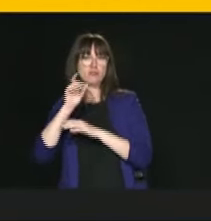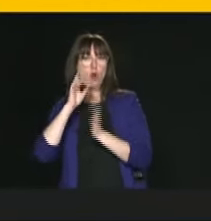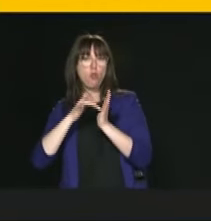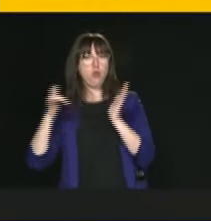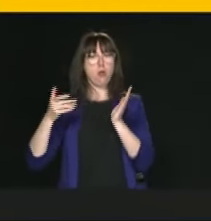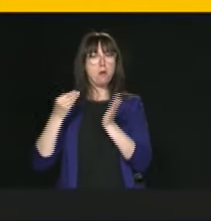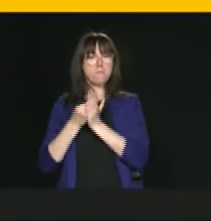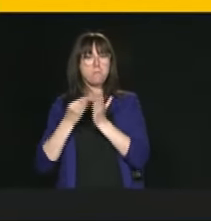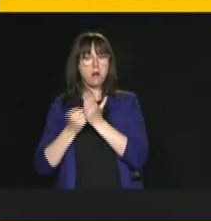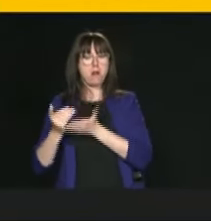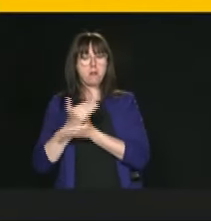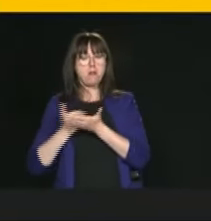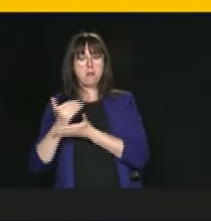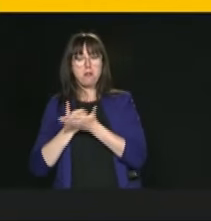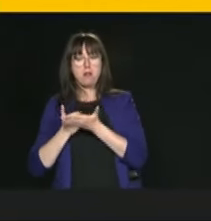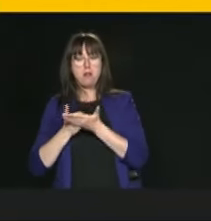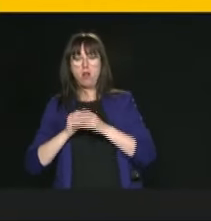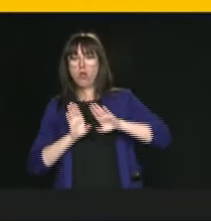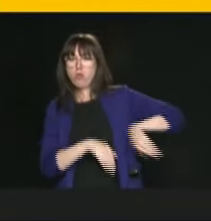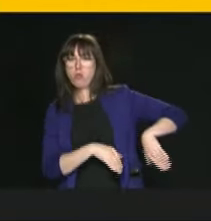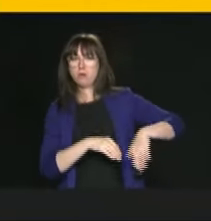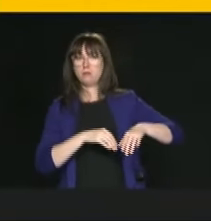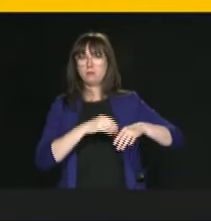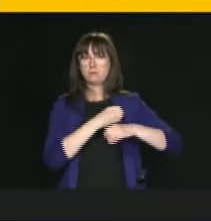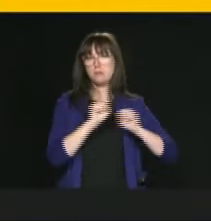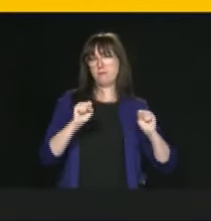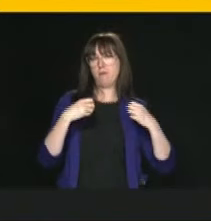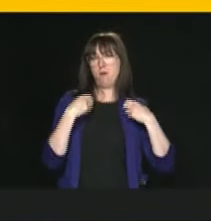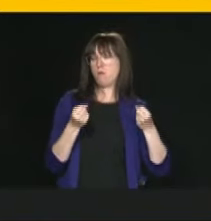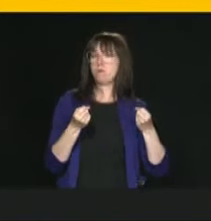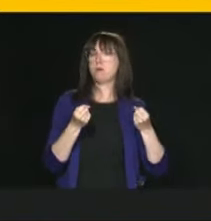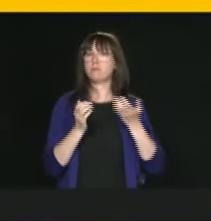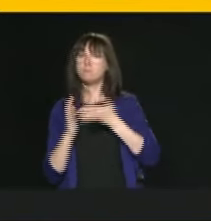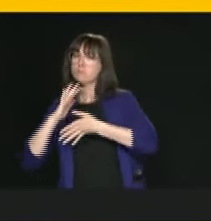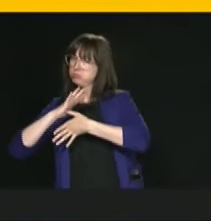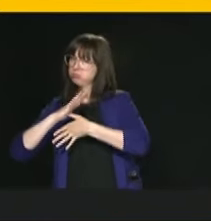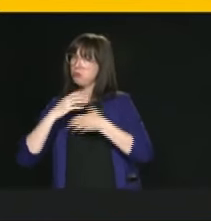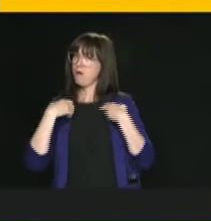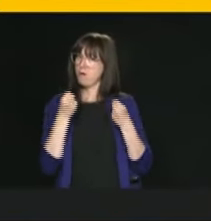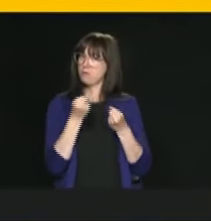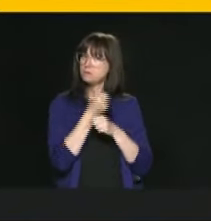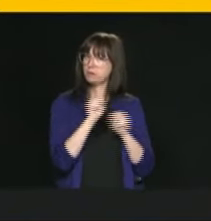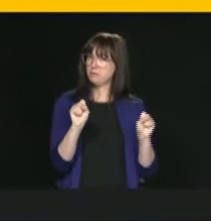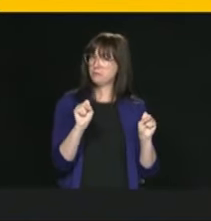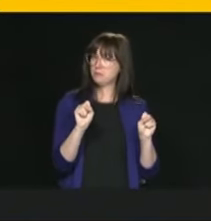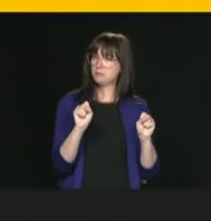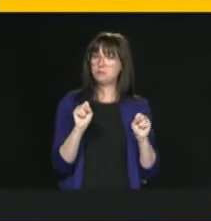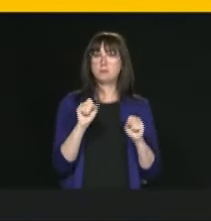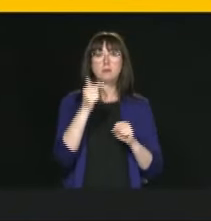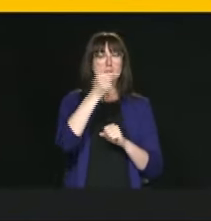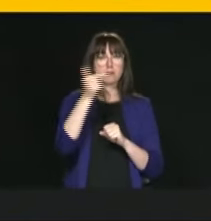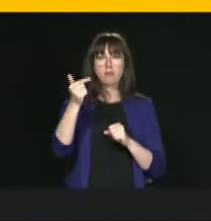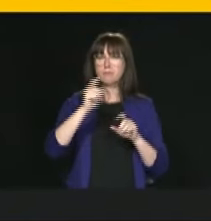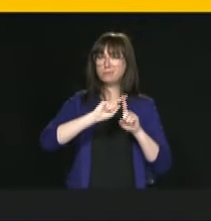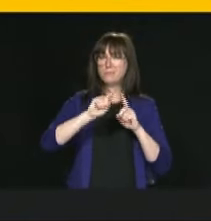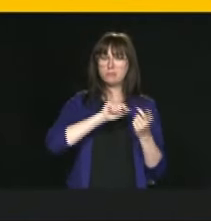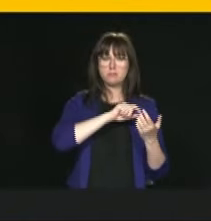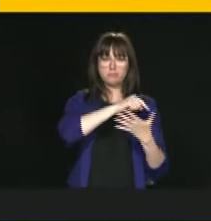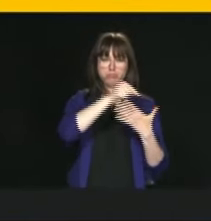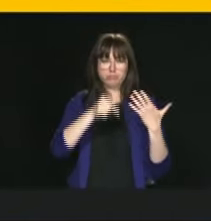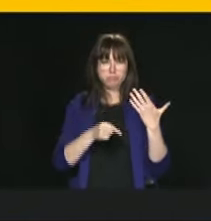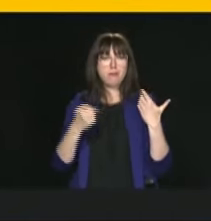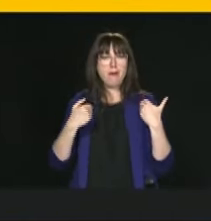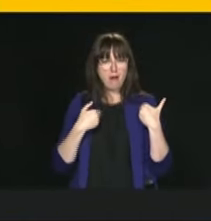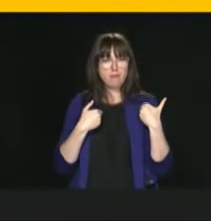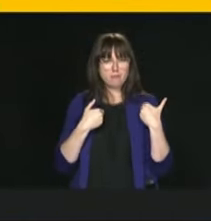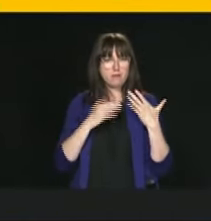health and safety of Canadians in the current situation. And we have tools available at different levels of government, and we will need